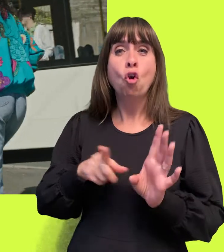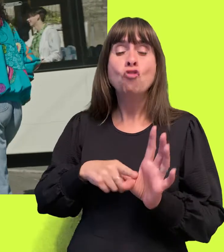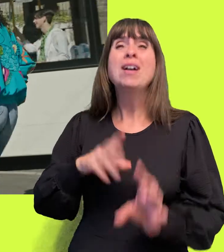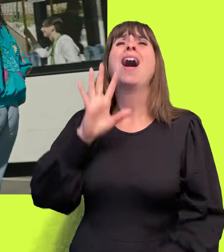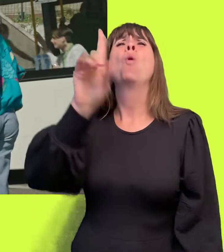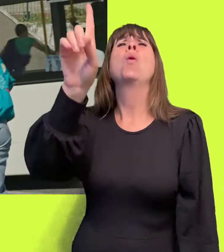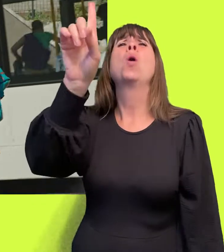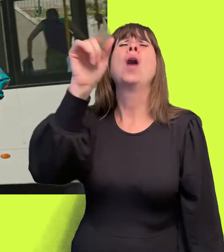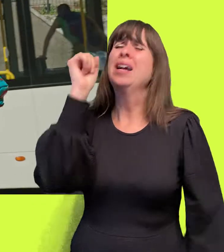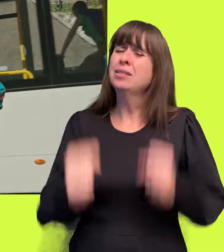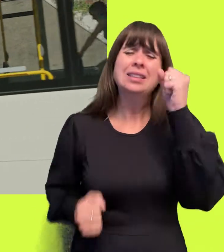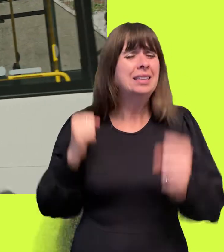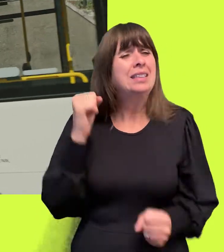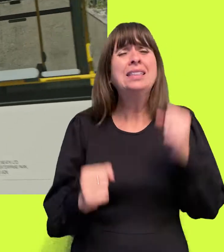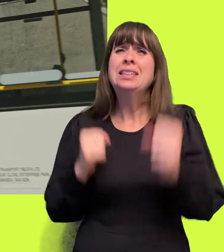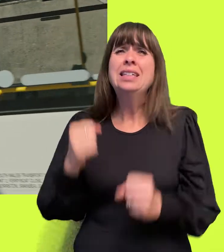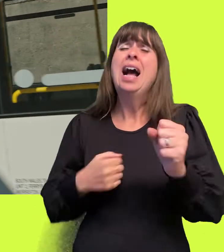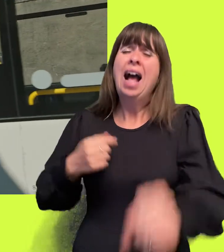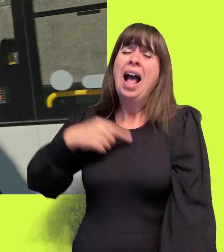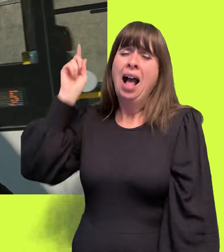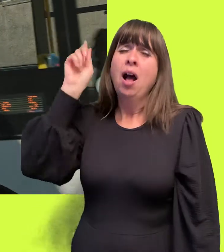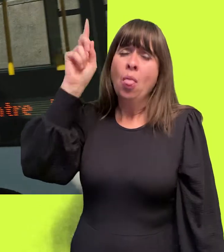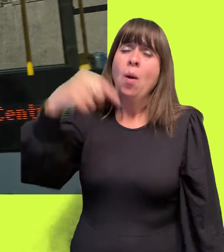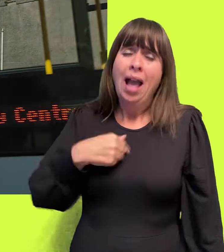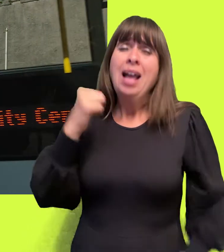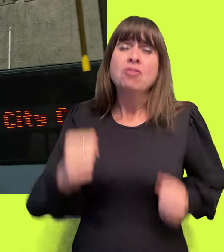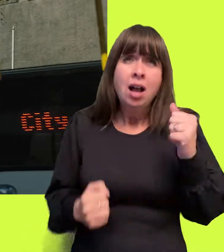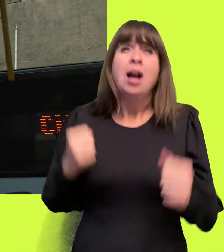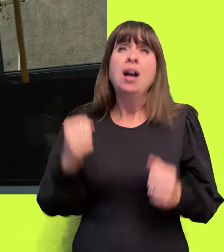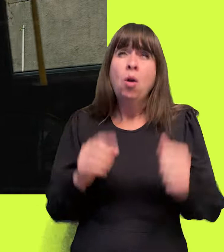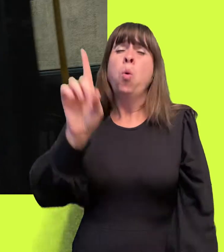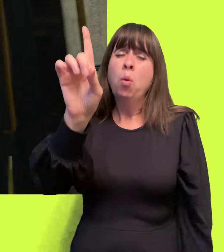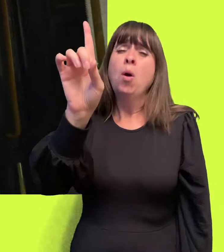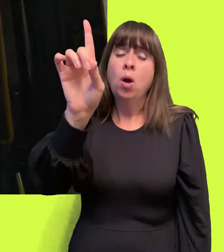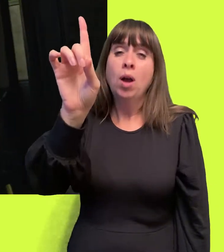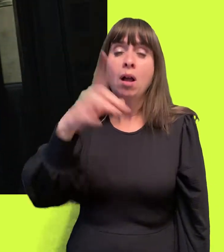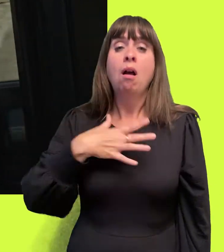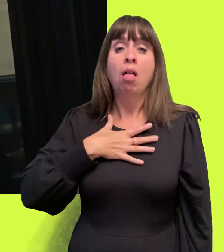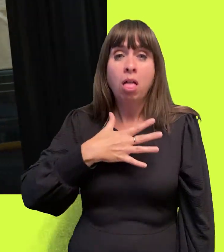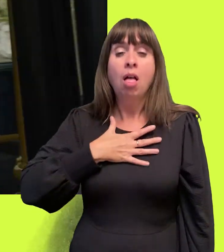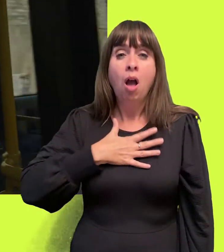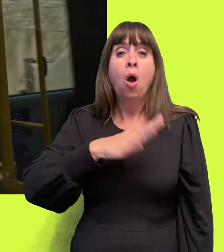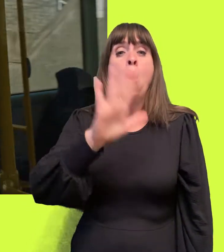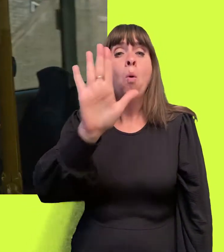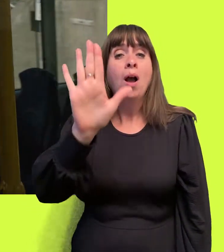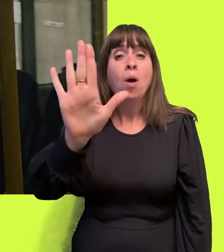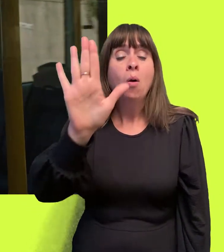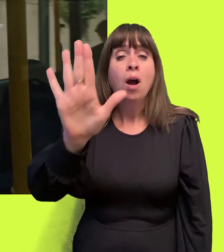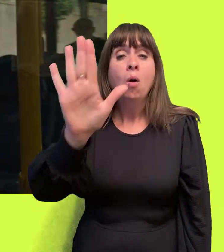me. Wait. I'm coming. Oh. Hold the bus.